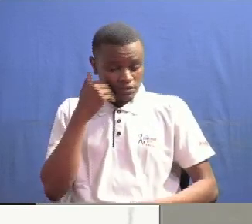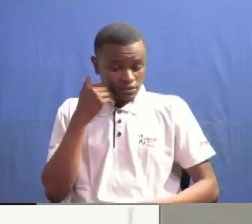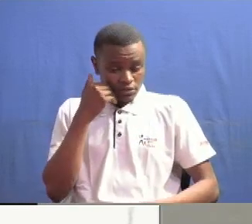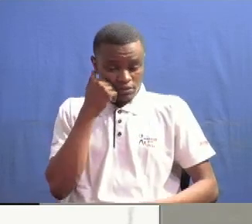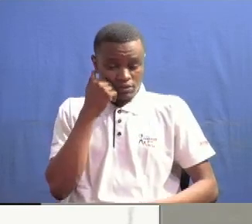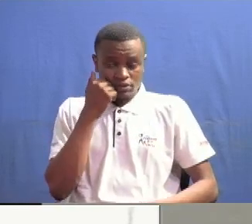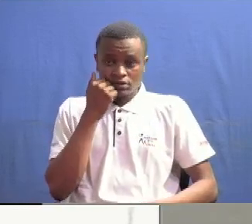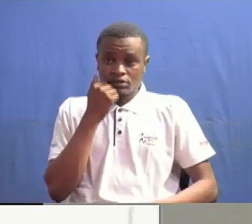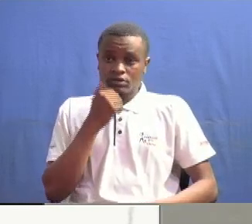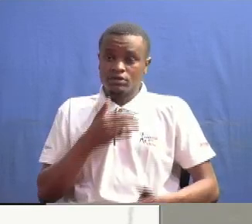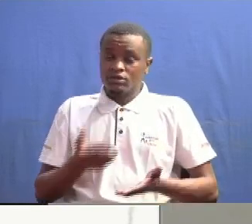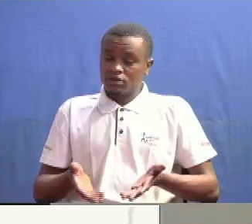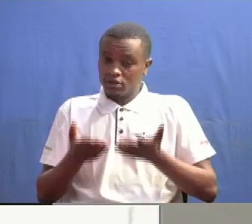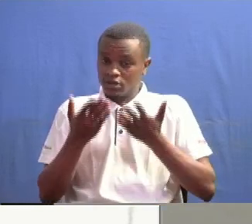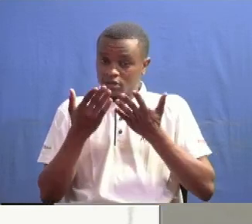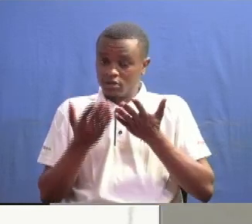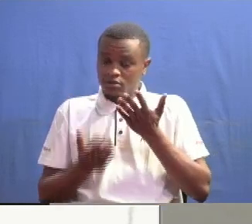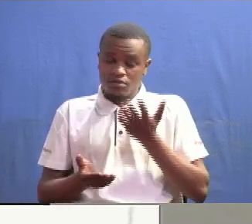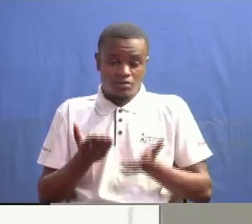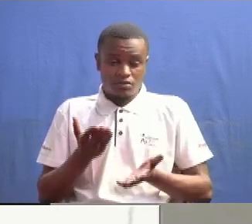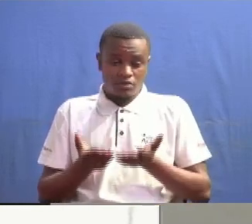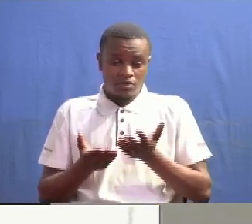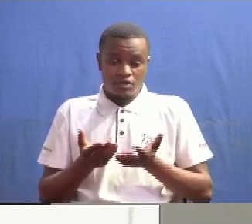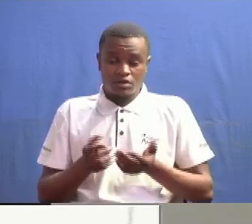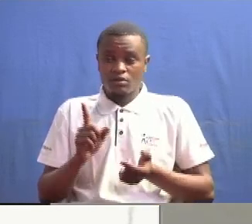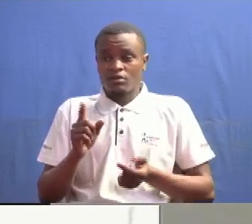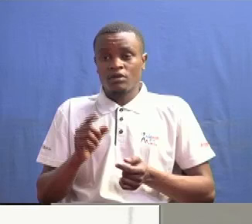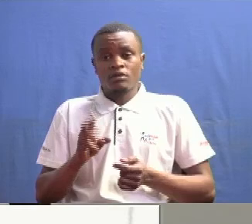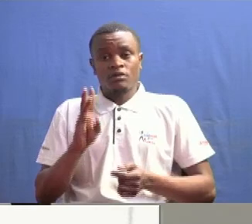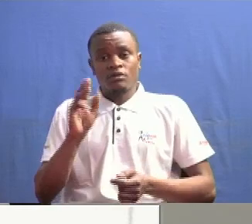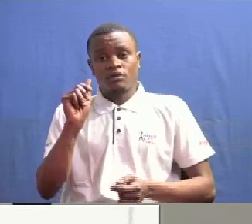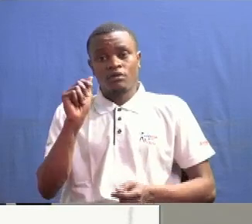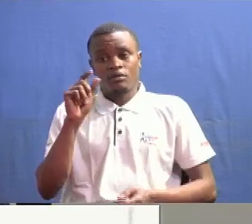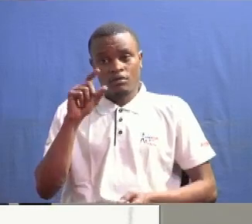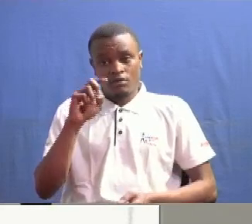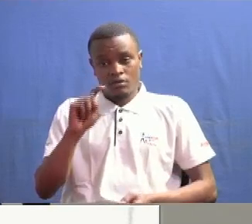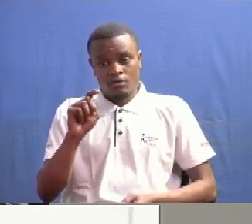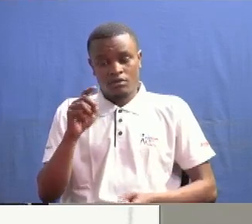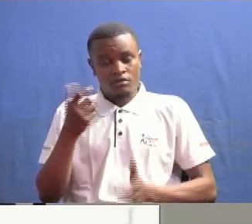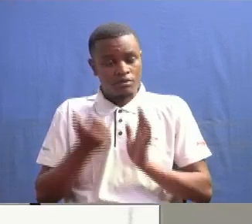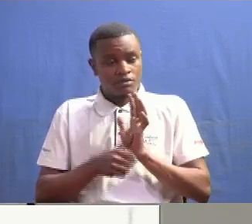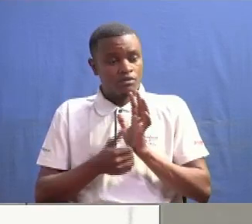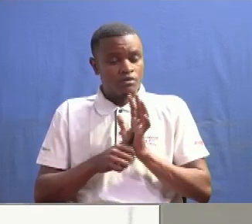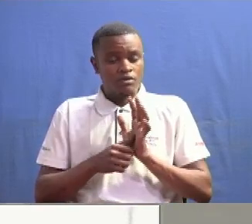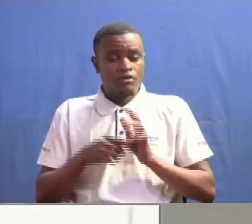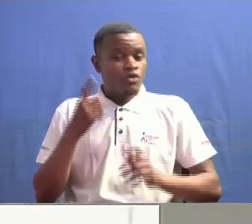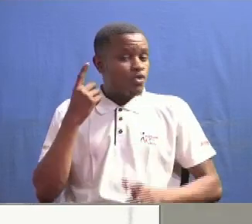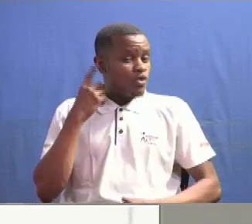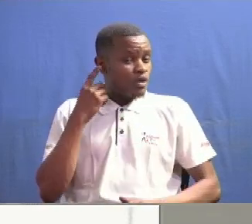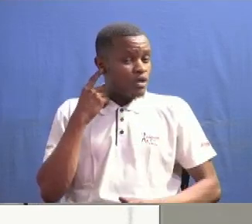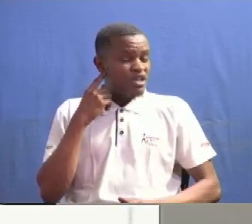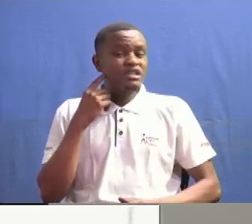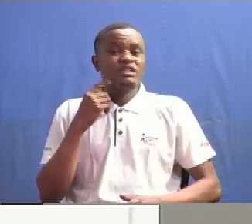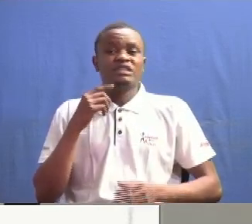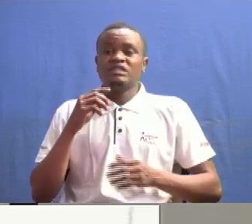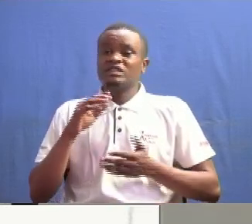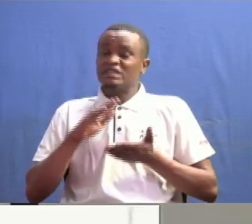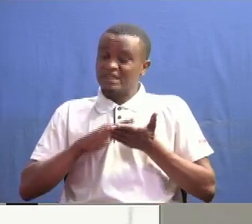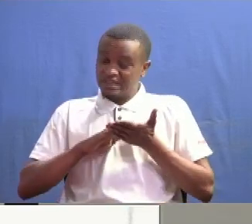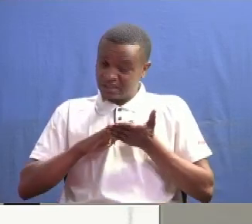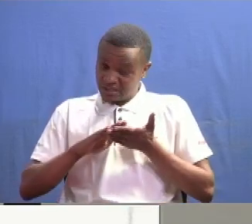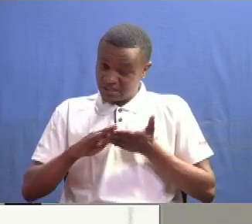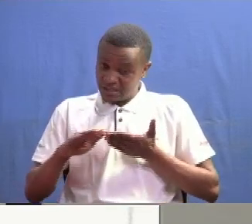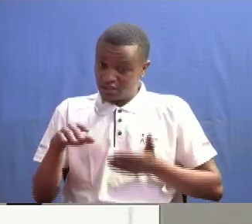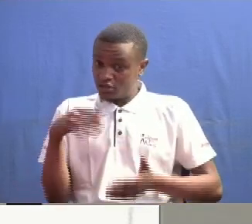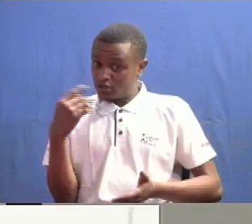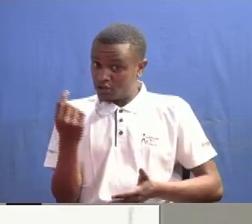and they also increase your chances of getting impacted wax. The ear is a naturally self-cleaning organ. In order to take care of